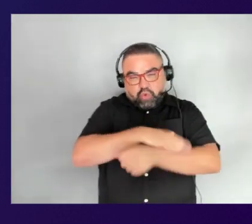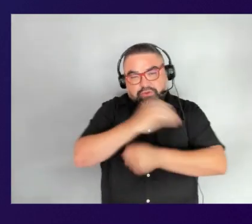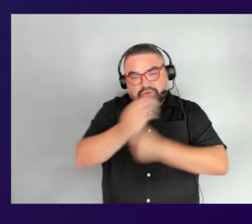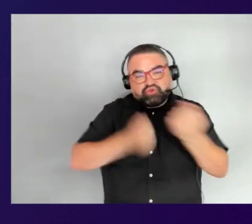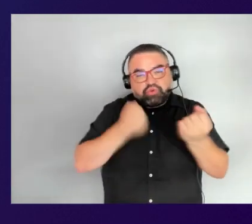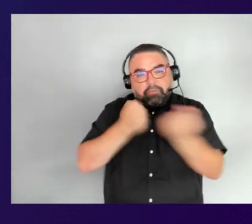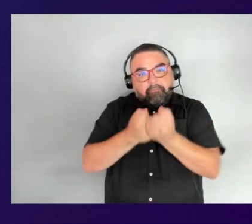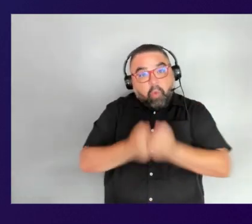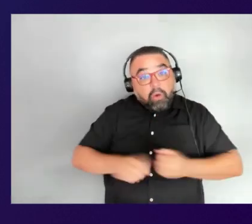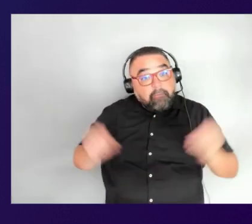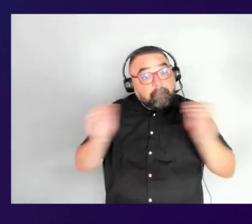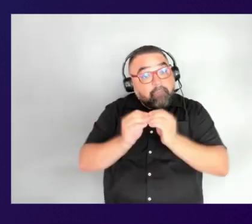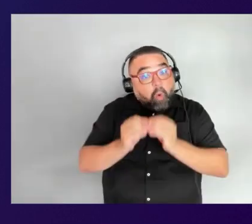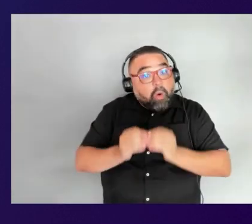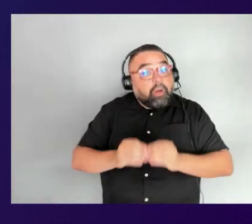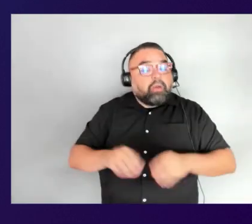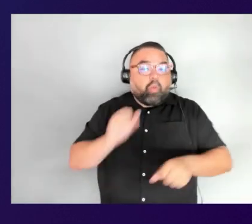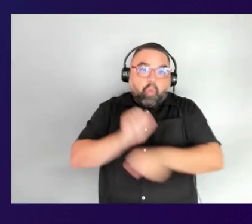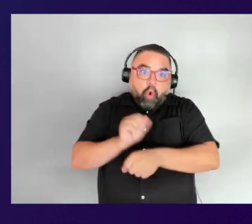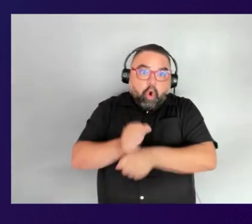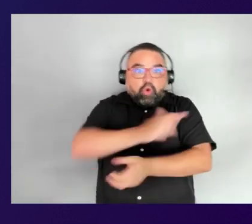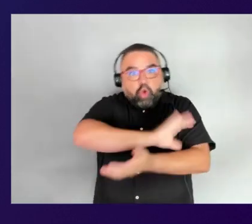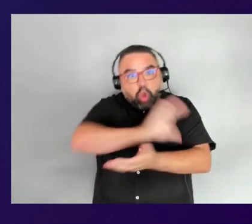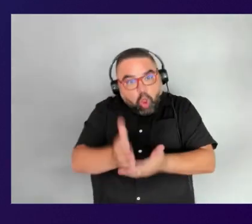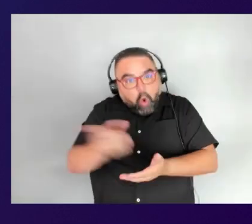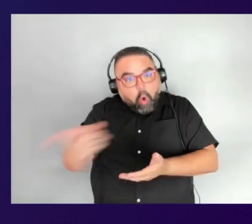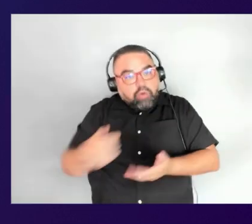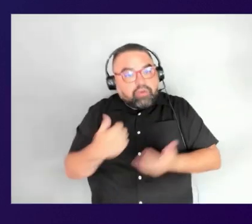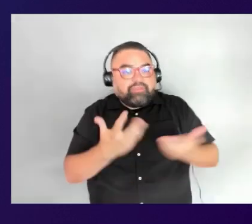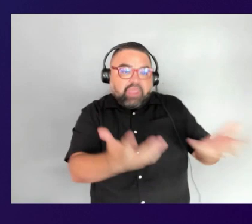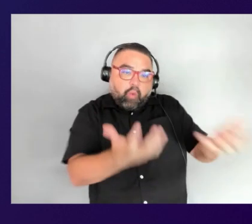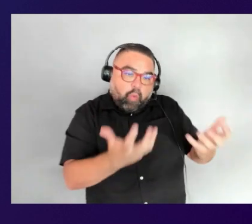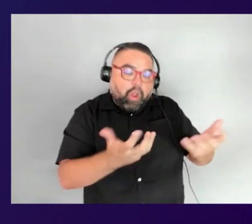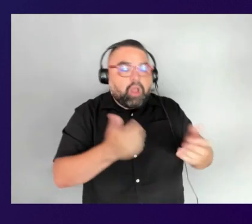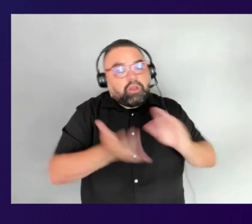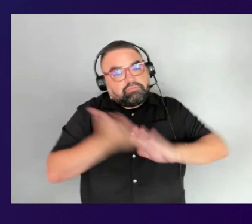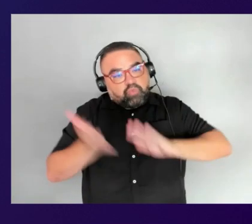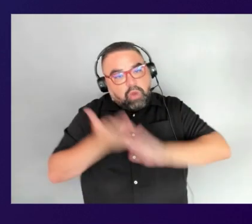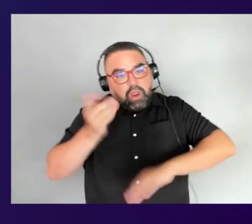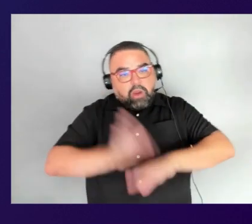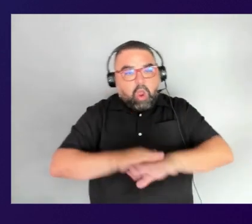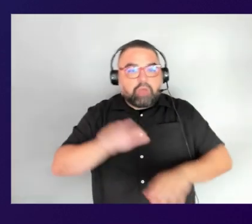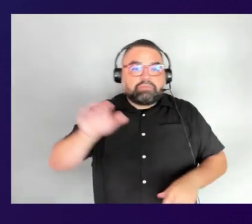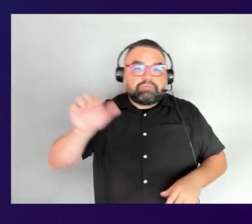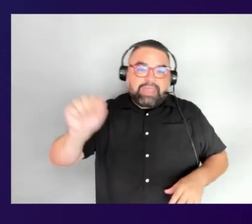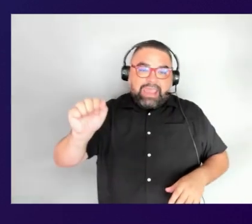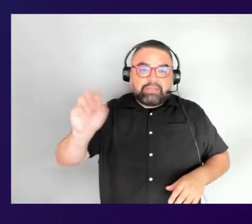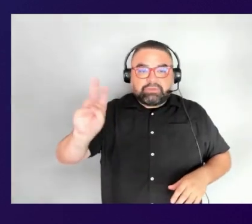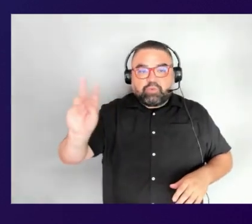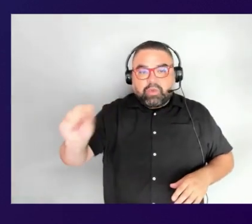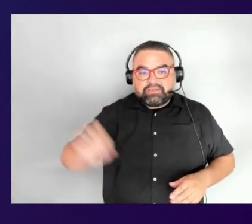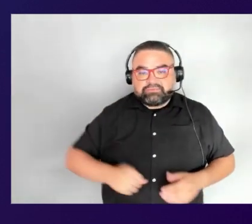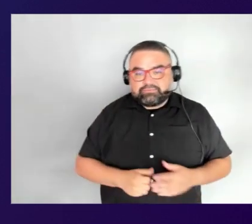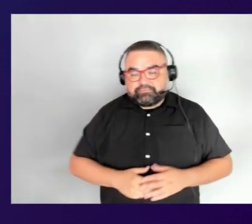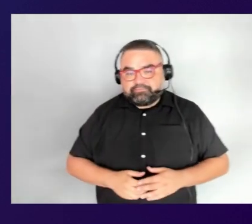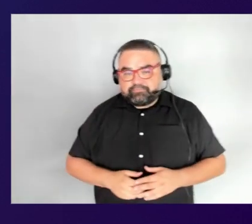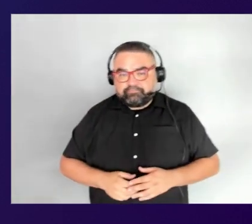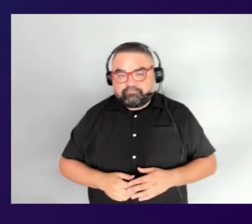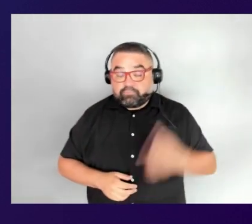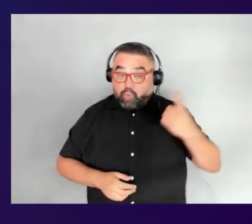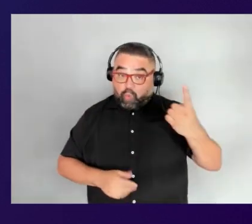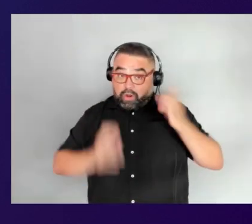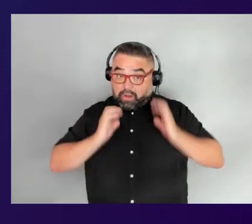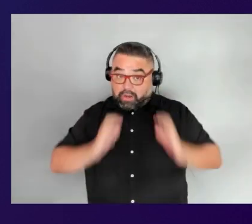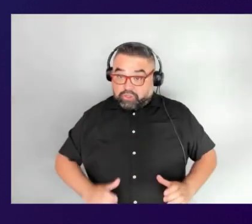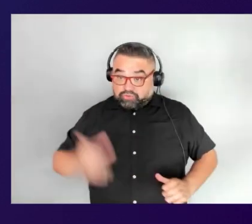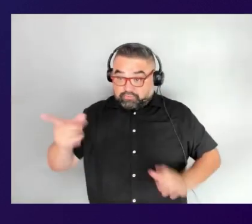more production-like workloads that customers are looking to run on AWS. As one example of a customer who's leveraging Amazon FSx